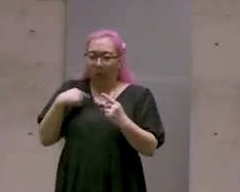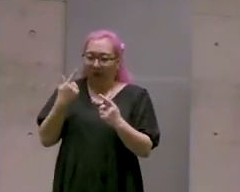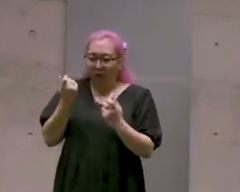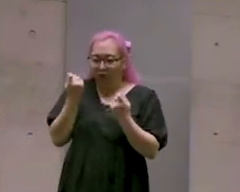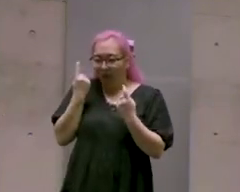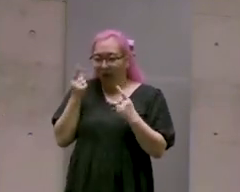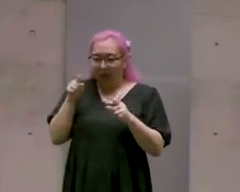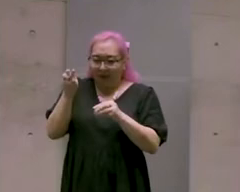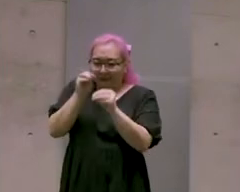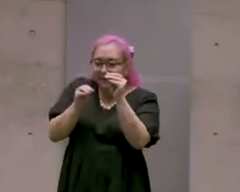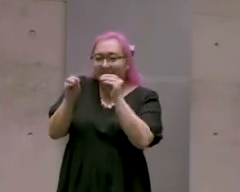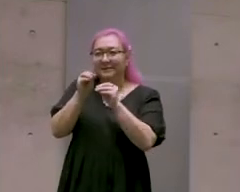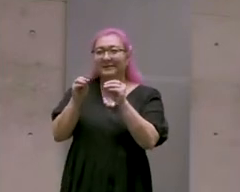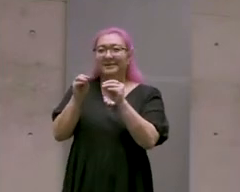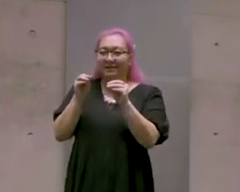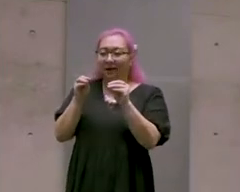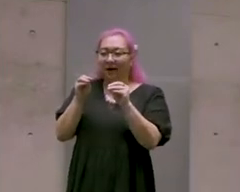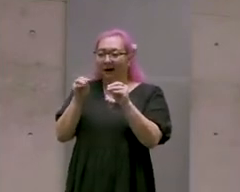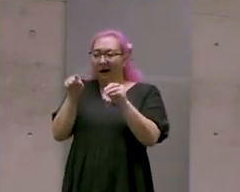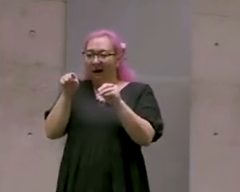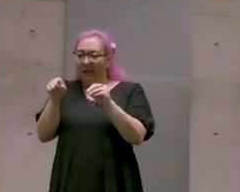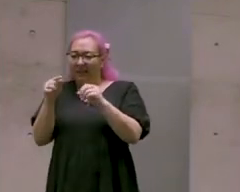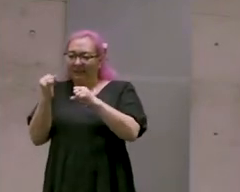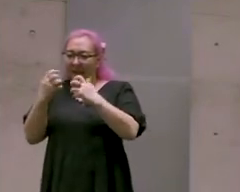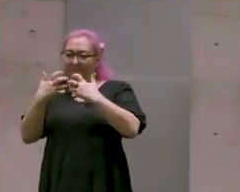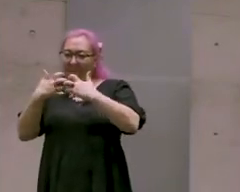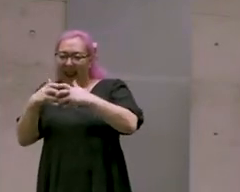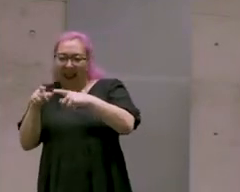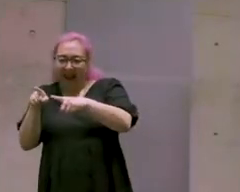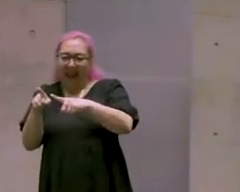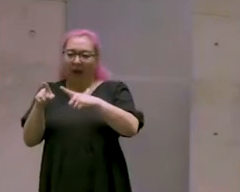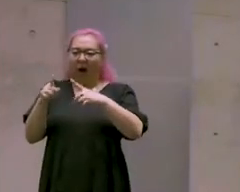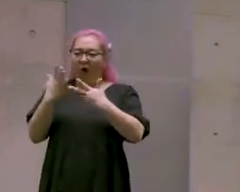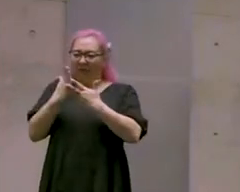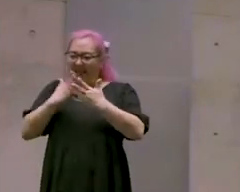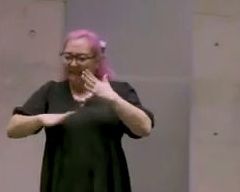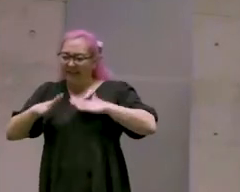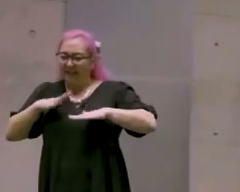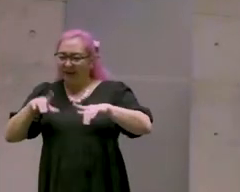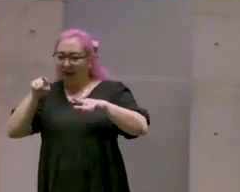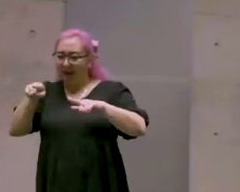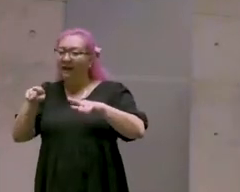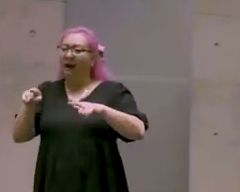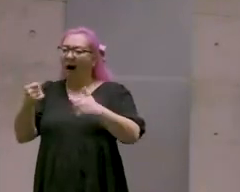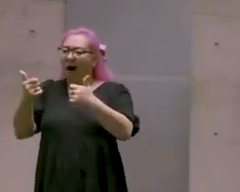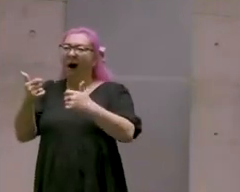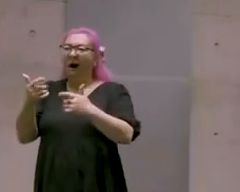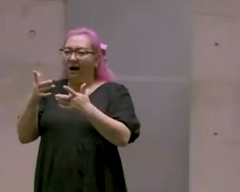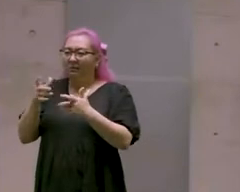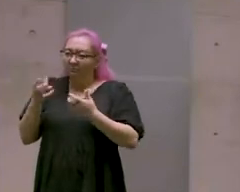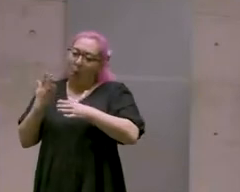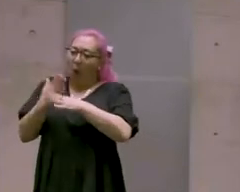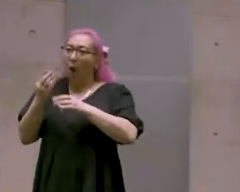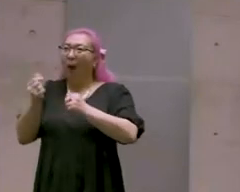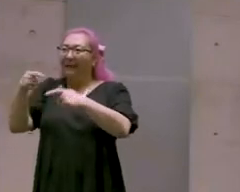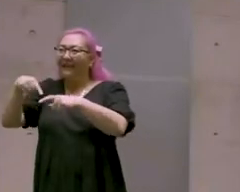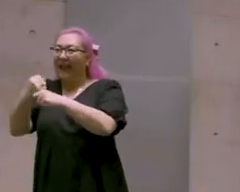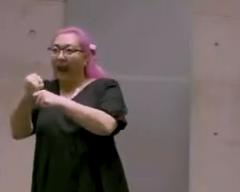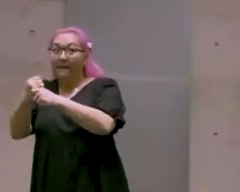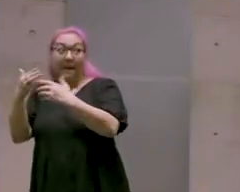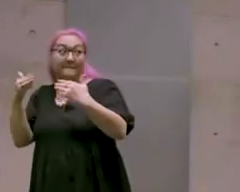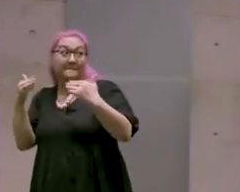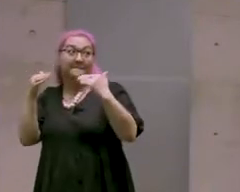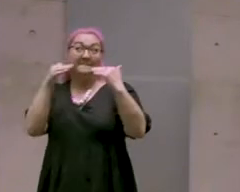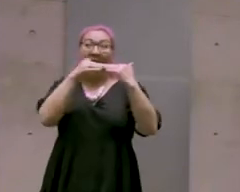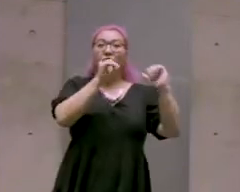things we discovered were mechanically satisfying synced up with the way they made choices about how they choreographed a scene. And we just, that